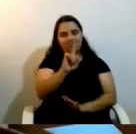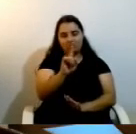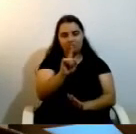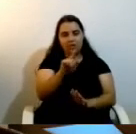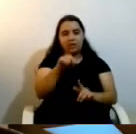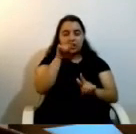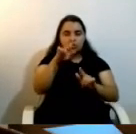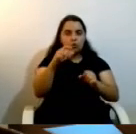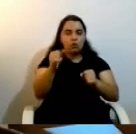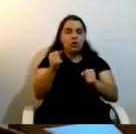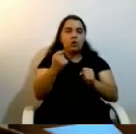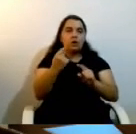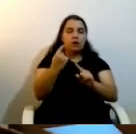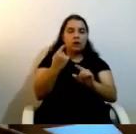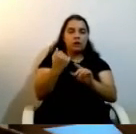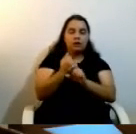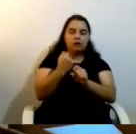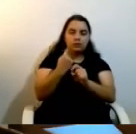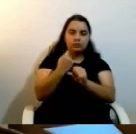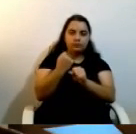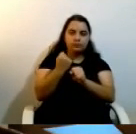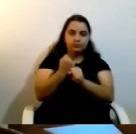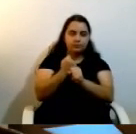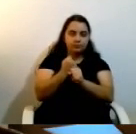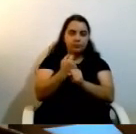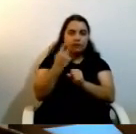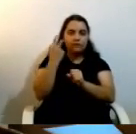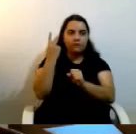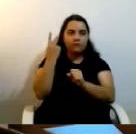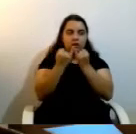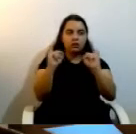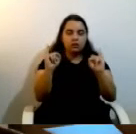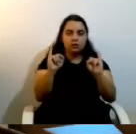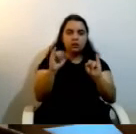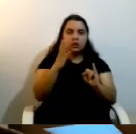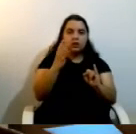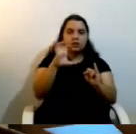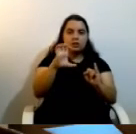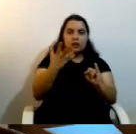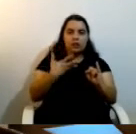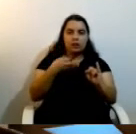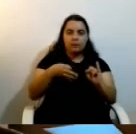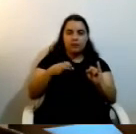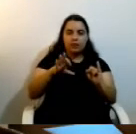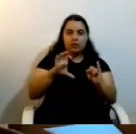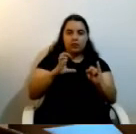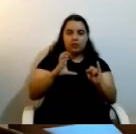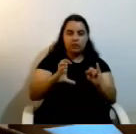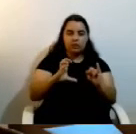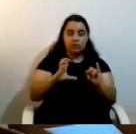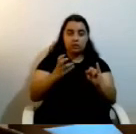CRPD mean by personal assistance. Your solution does not